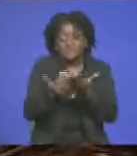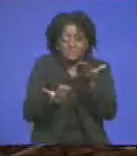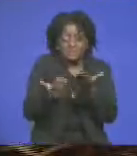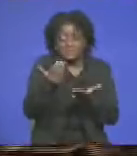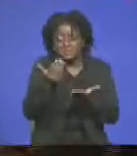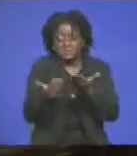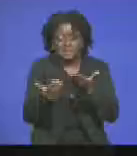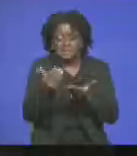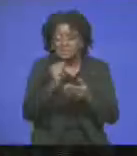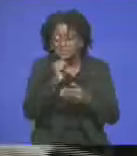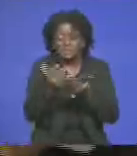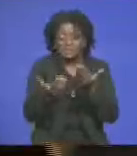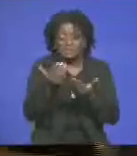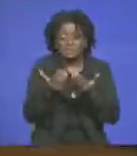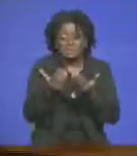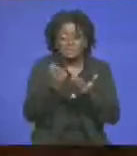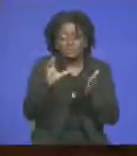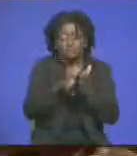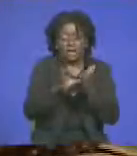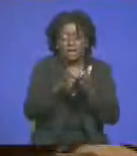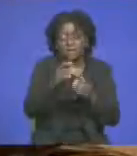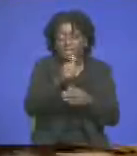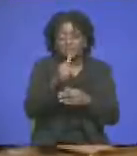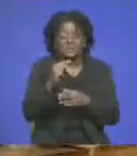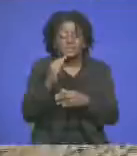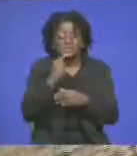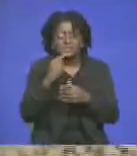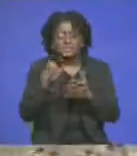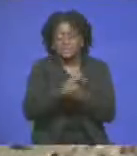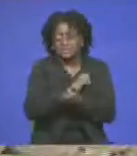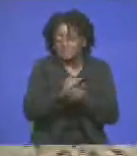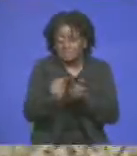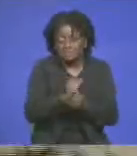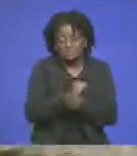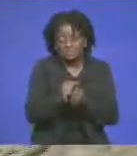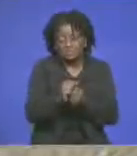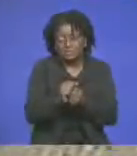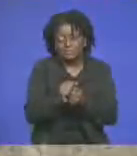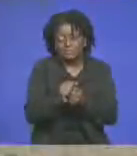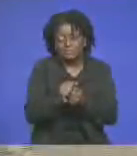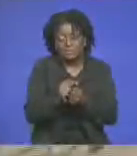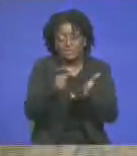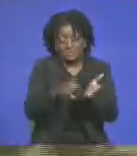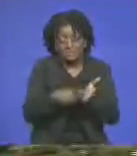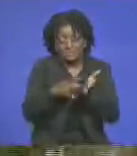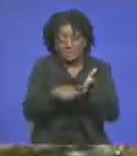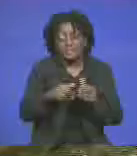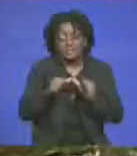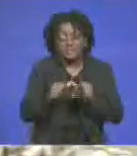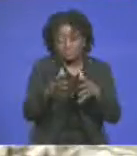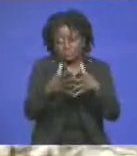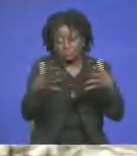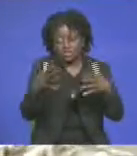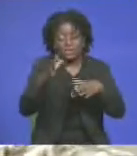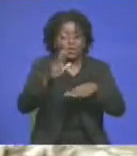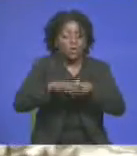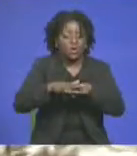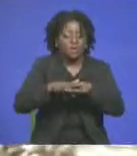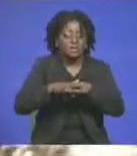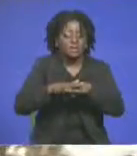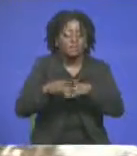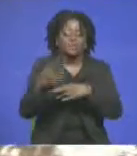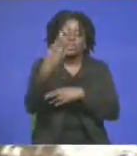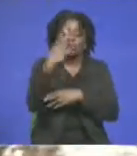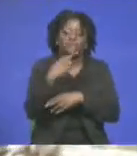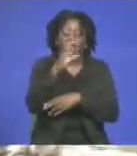hurricanes, resulting in serious damage, destruction, and displacement of people, demands remain great on the Red Cross. Director